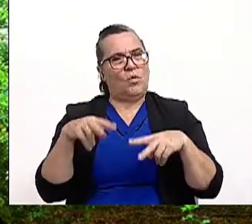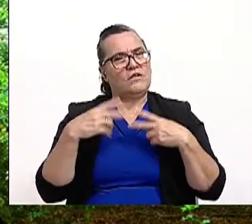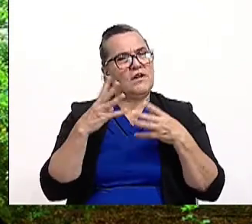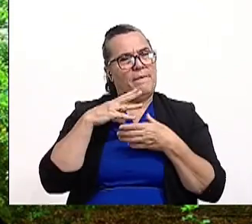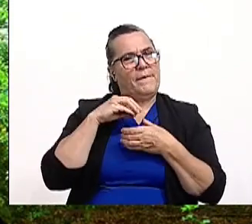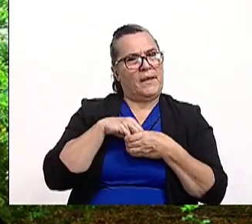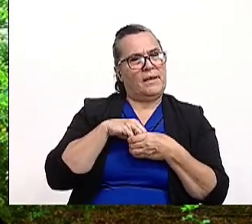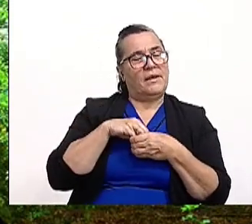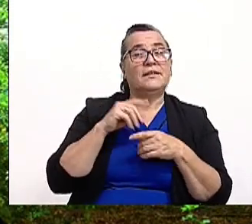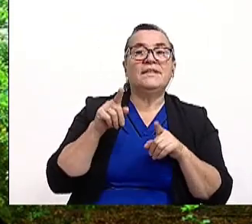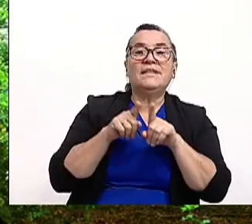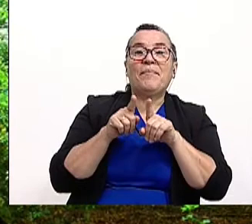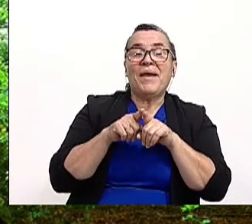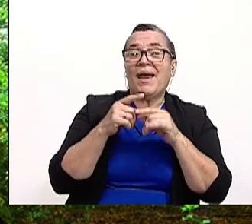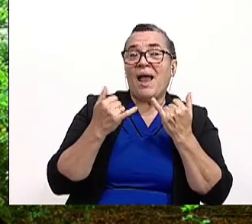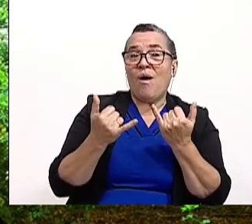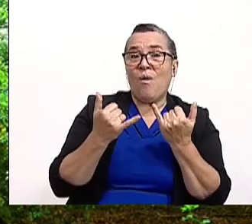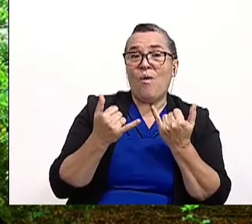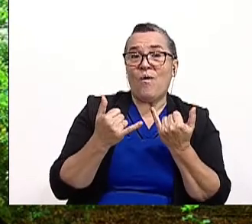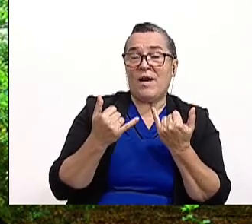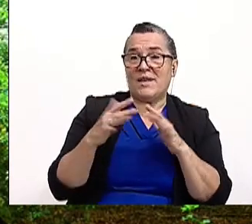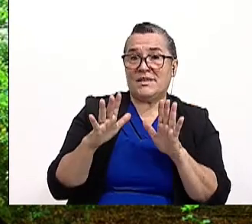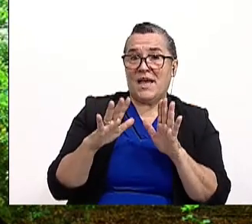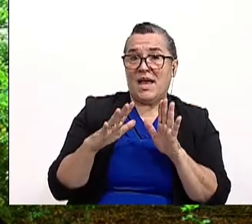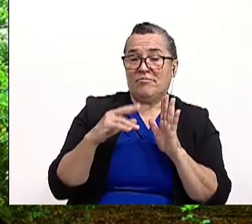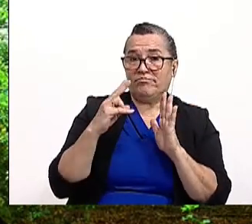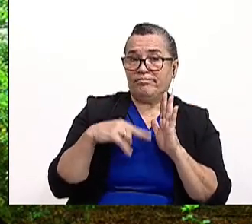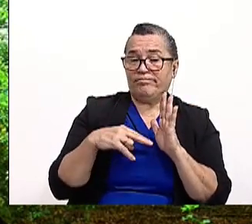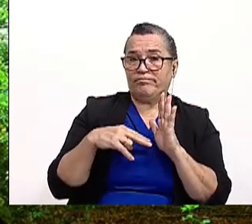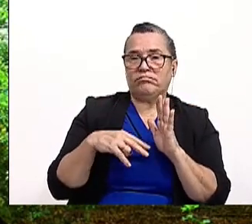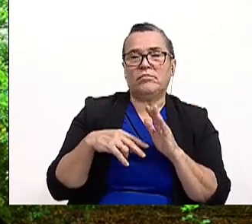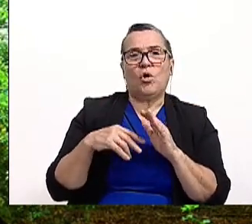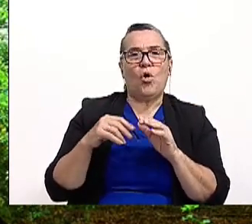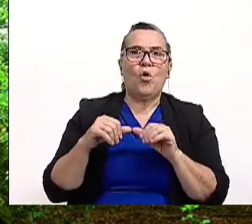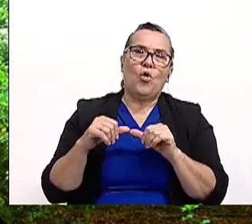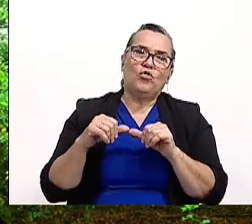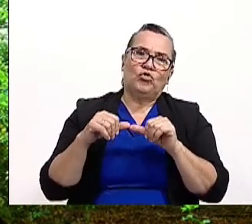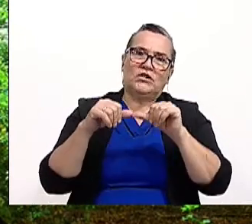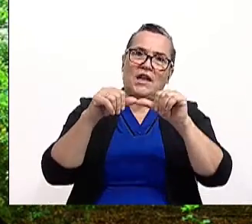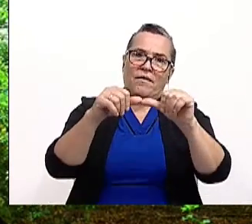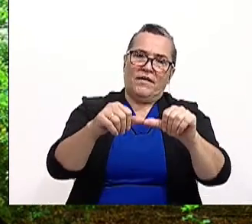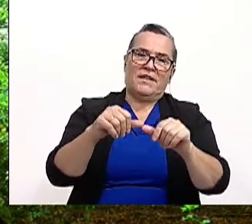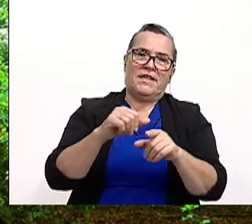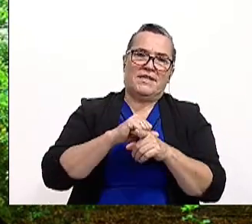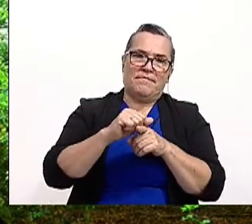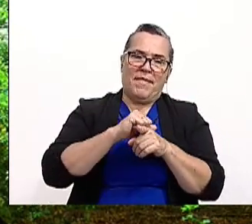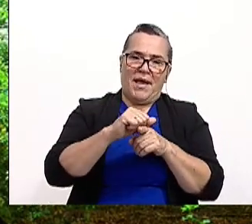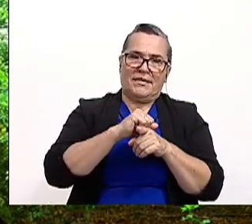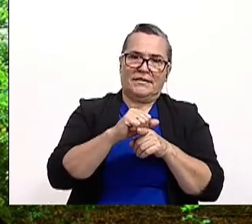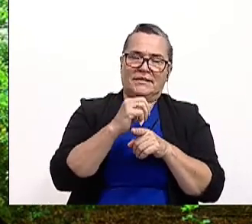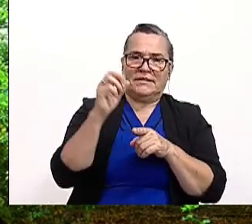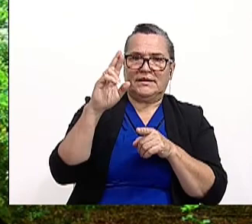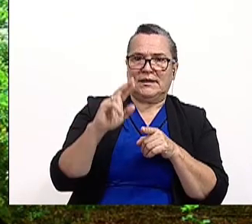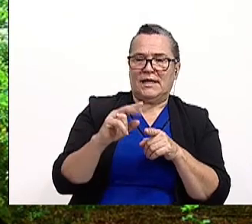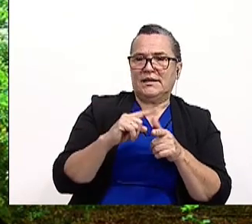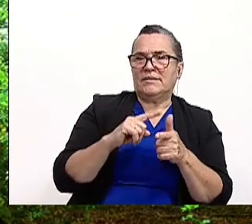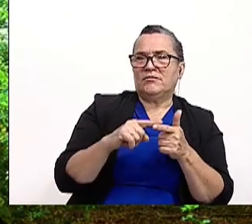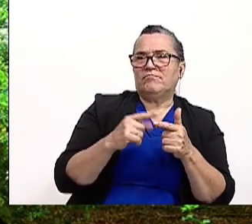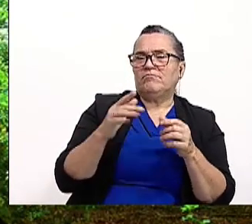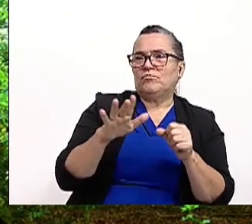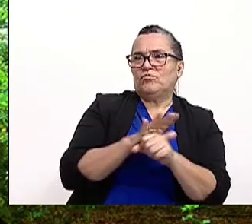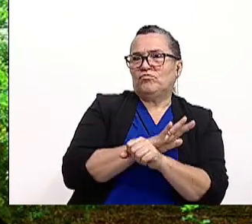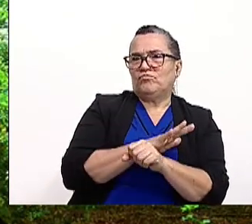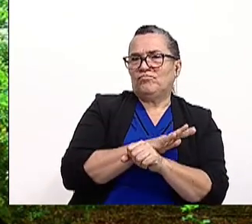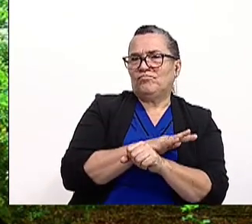So, now that we have read to learn more about sustainability practices in Costa Rica, let's complete the